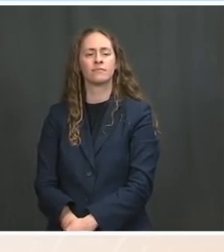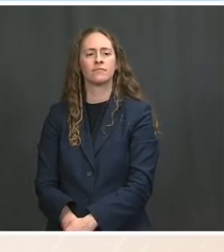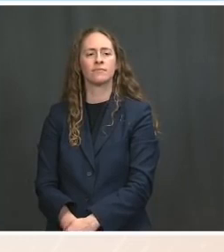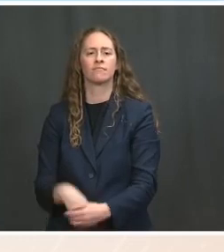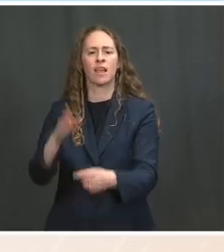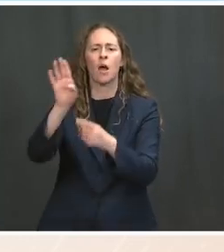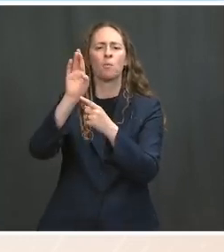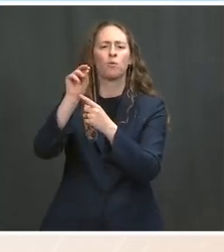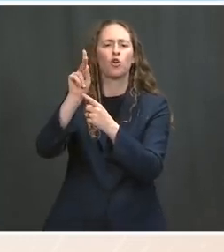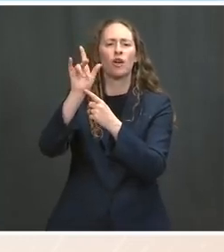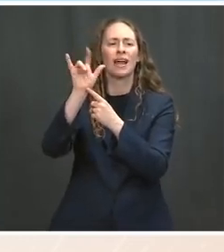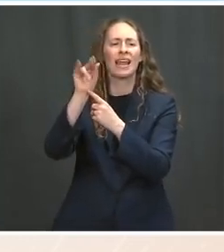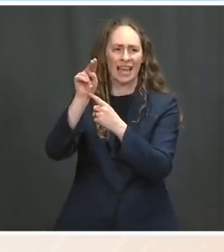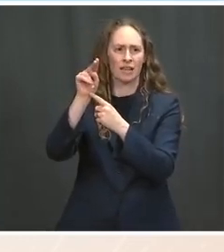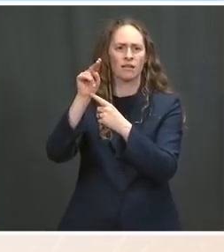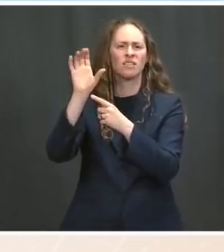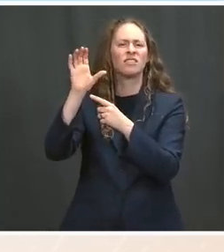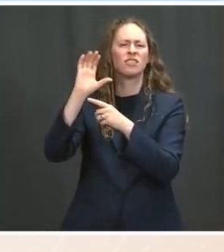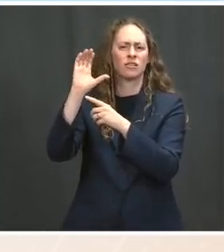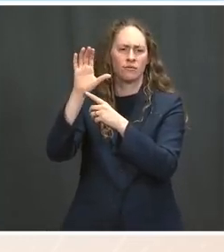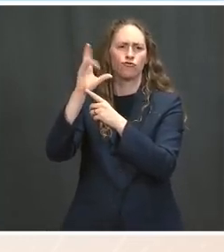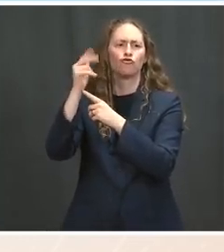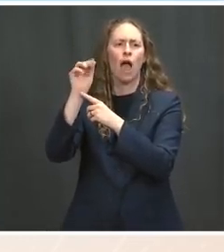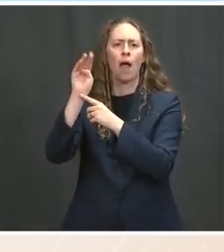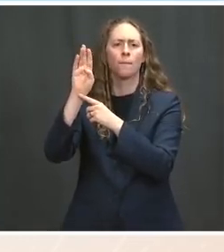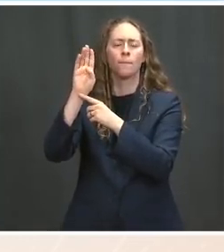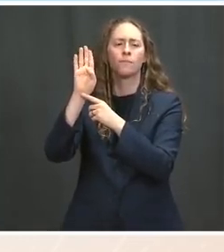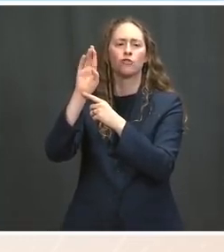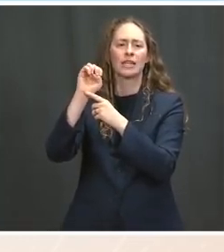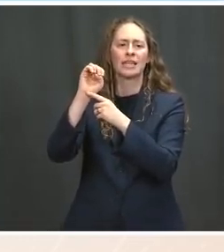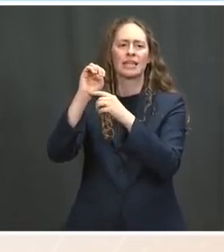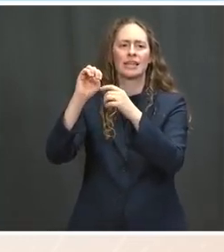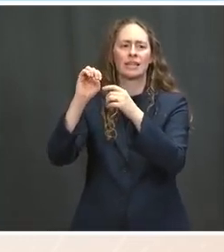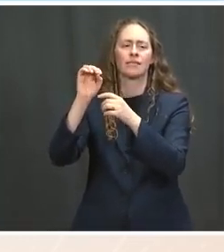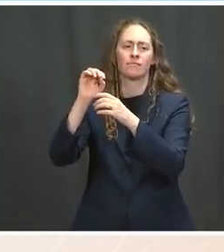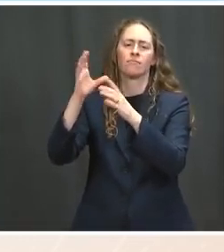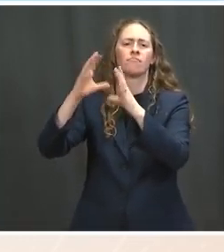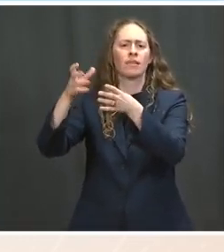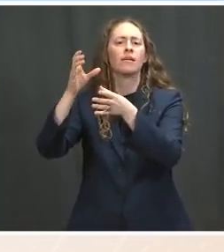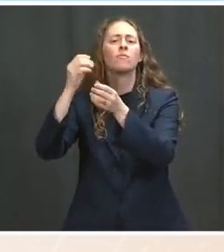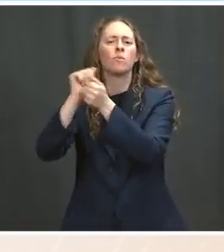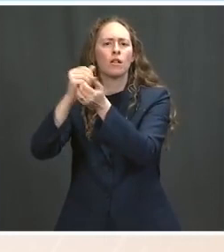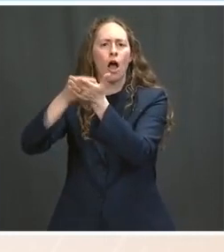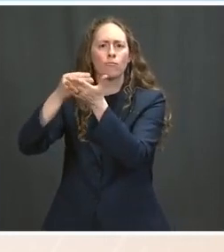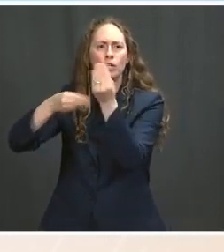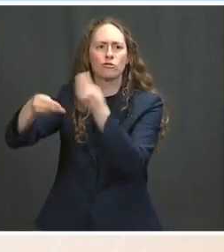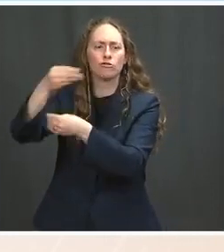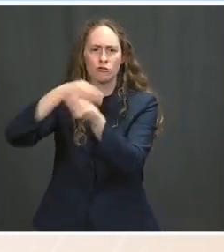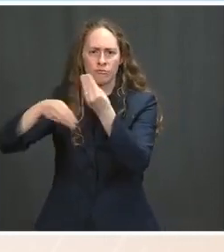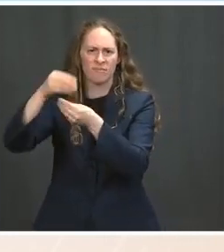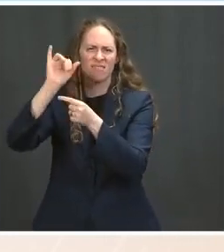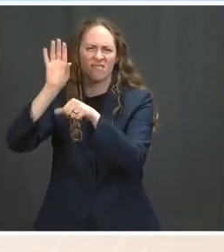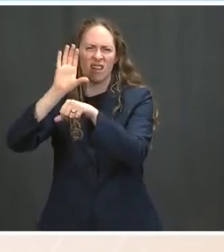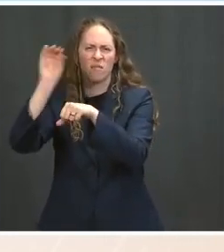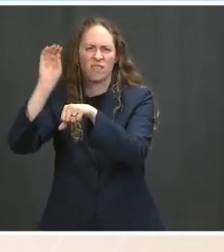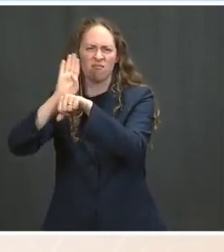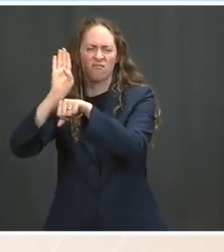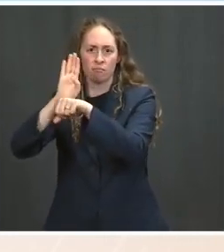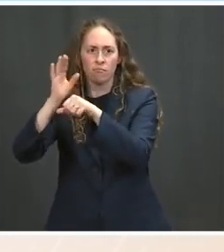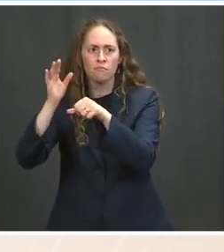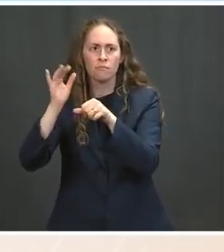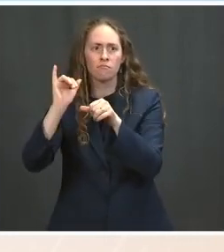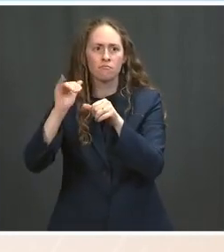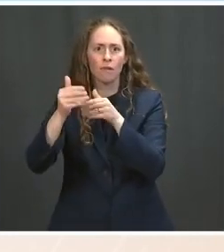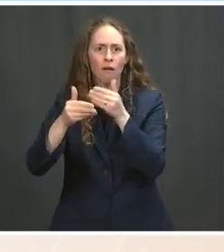COVID-19 unemployment benefits. The University of Chicago separately estimated 42% of people are getting more money not to work than they